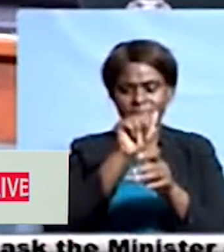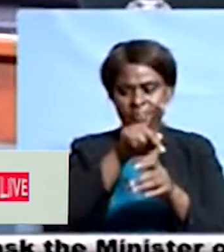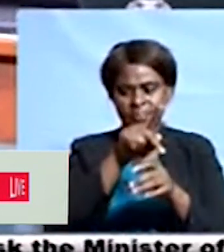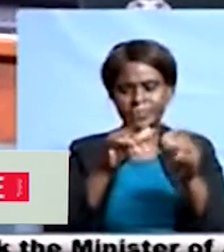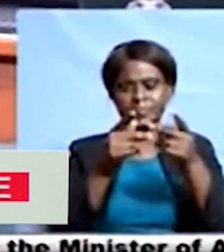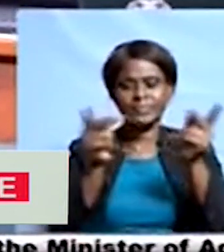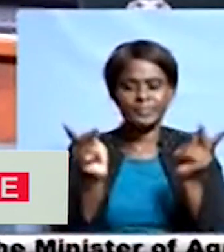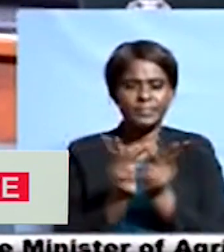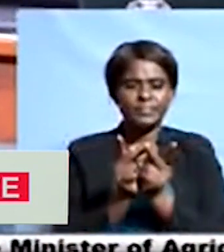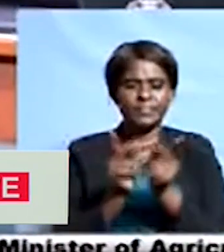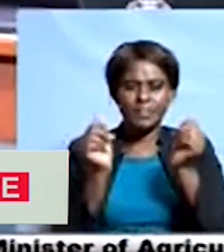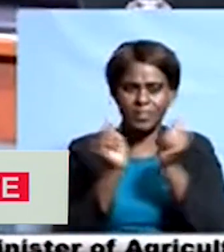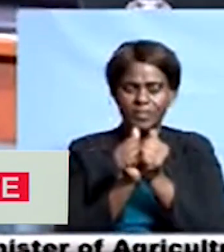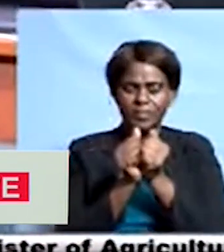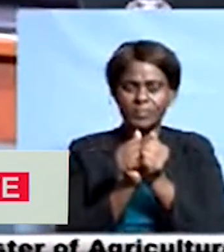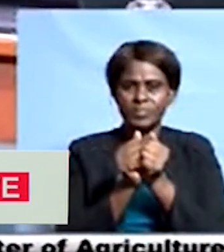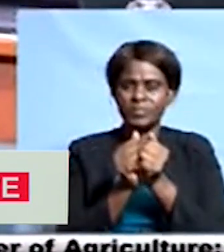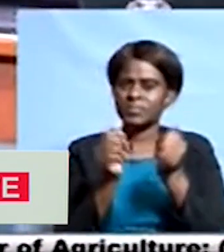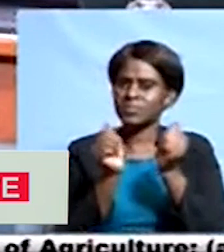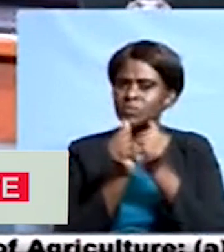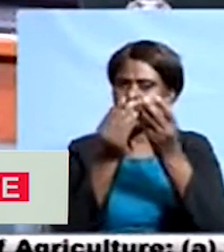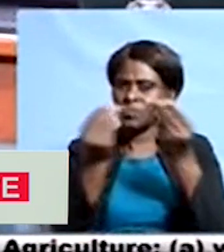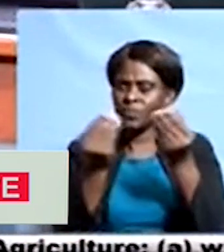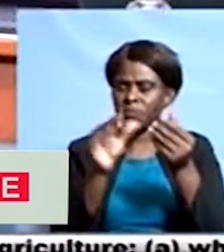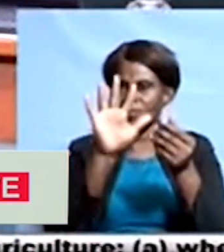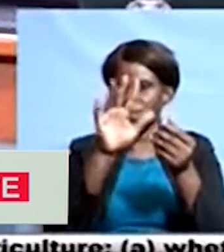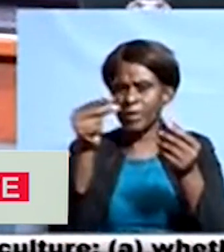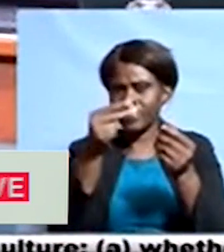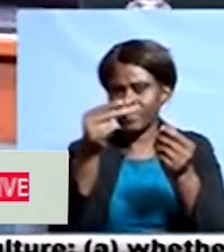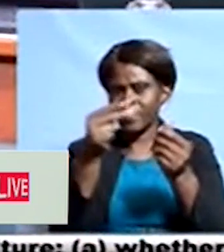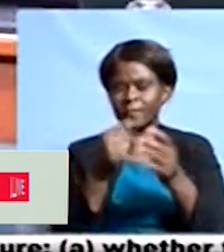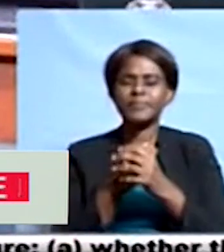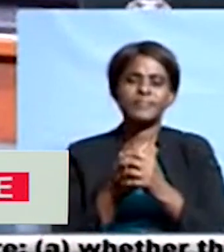area with a field of less than 5 hectares.